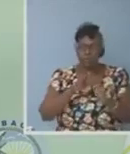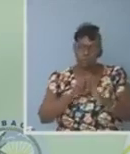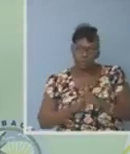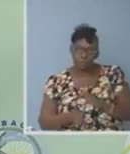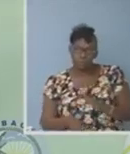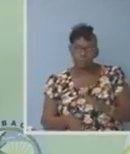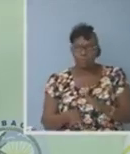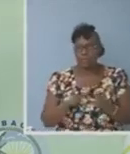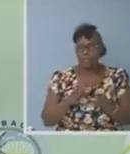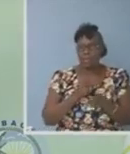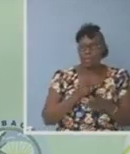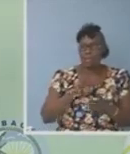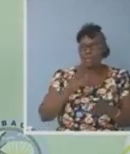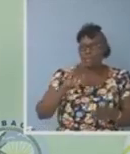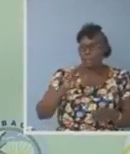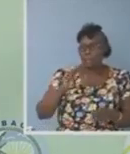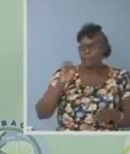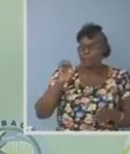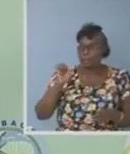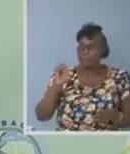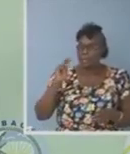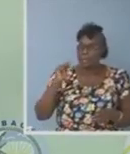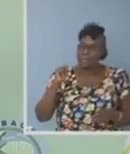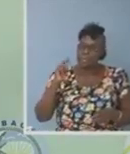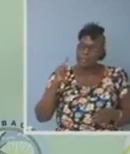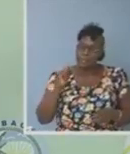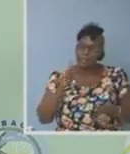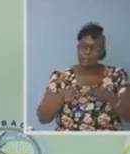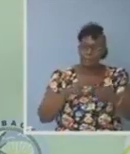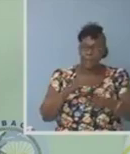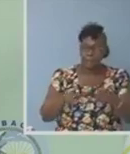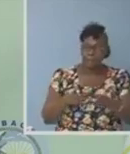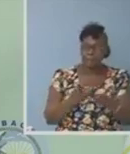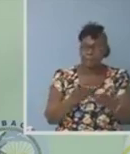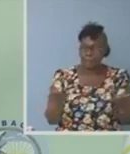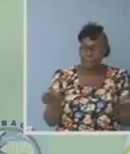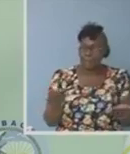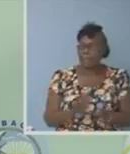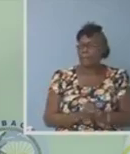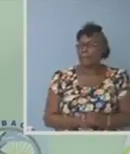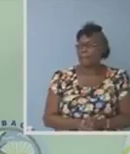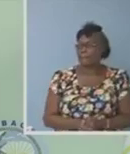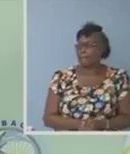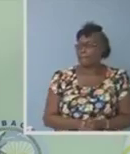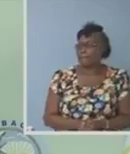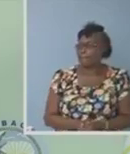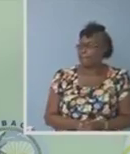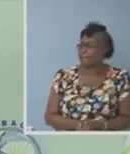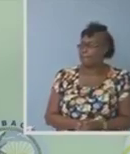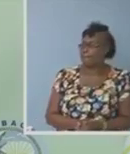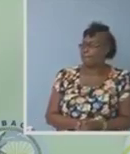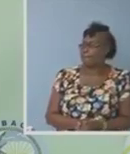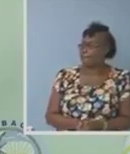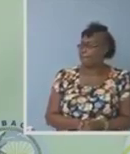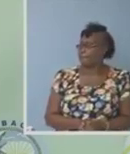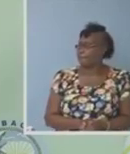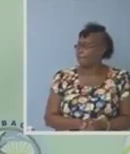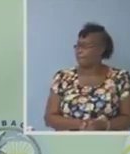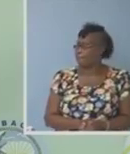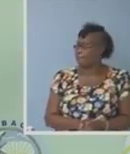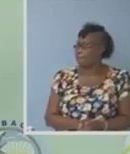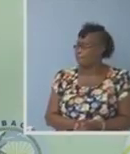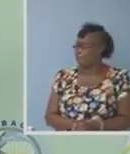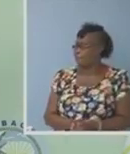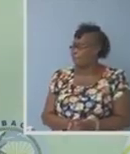and loan programs to provide the support to entrepreneurs at this time.